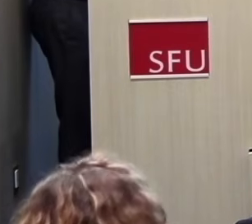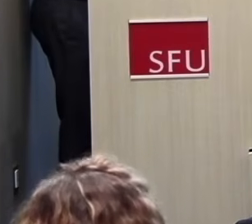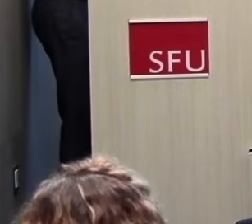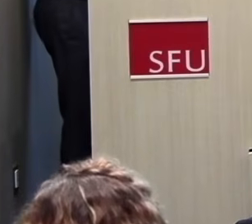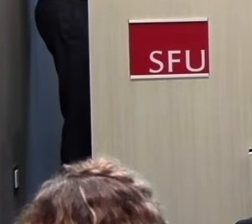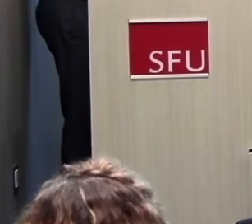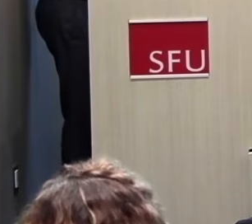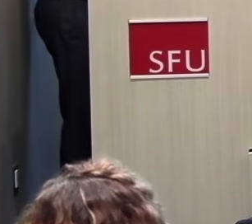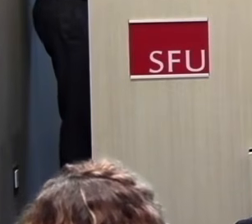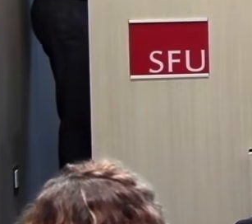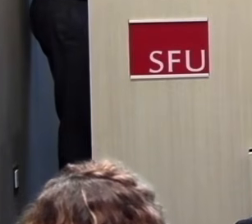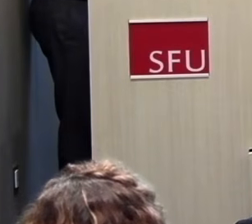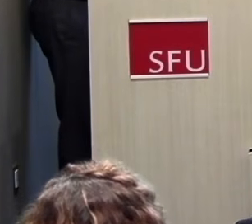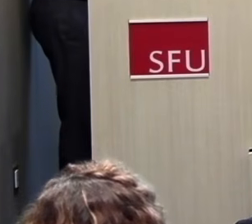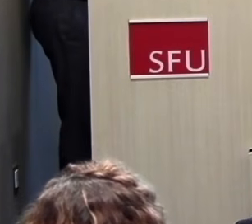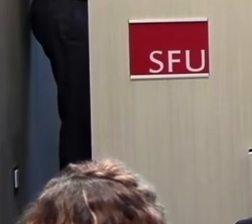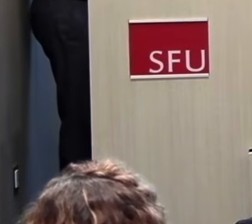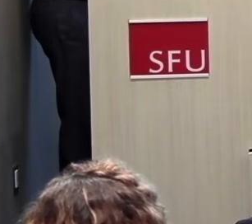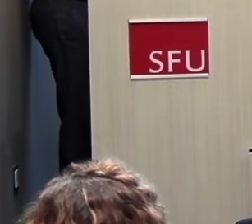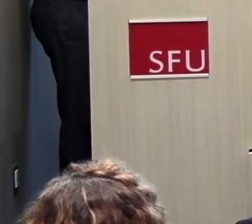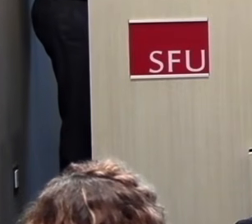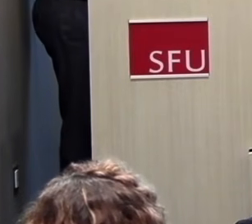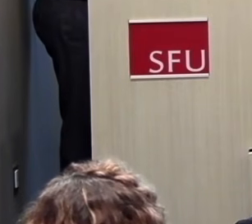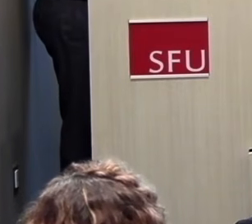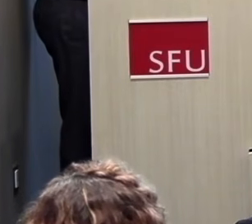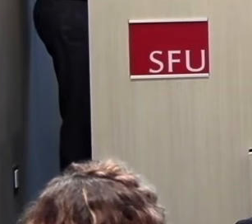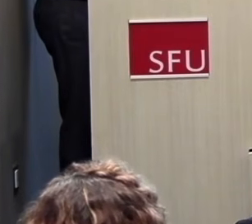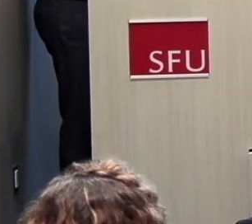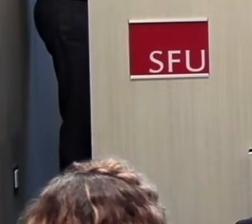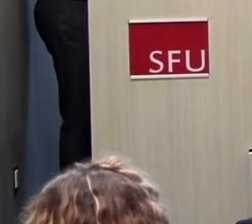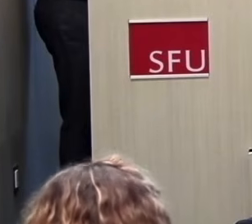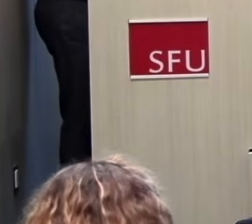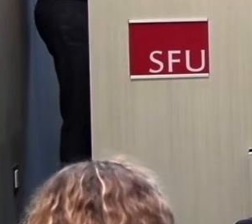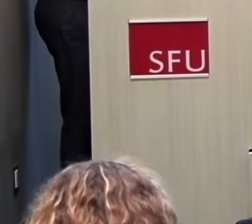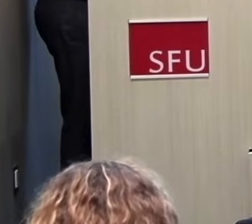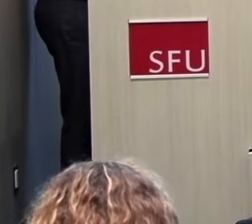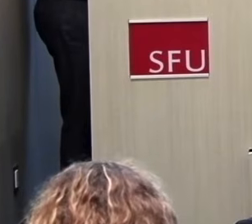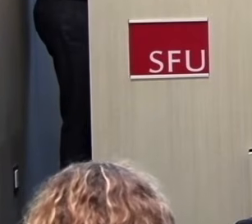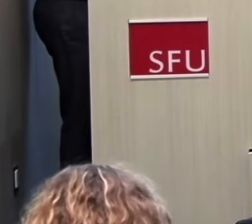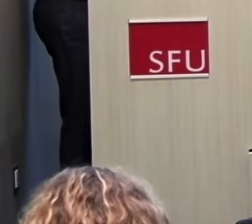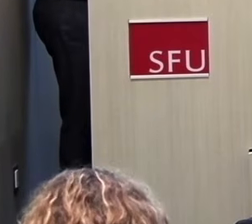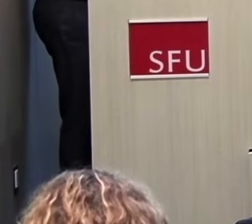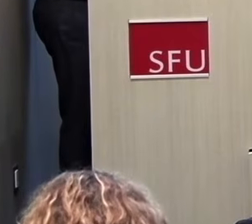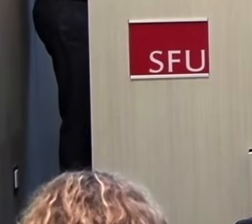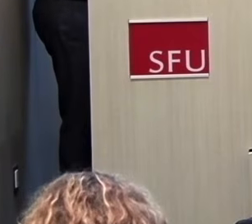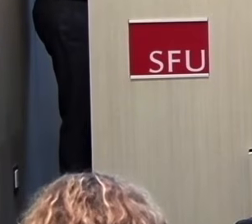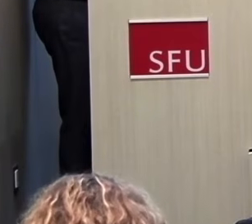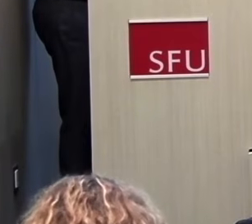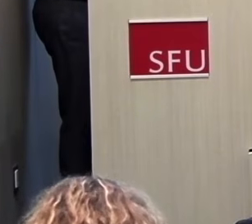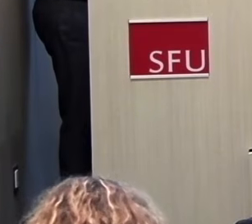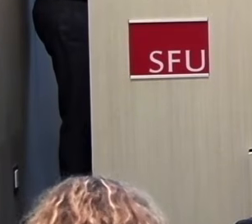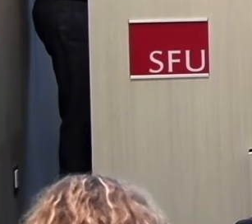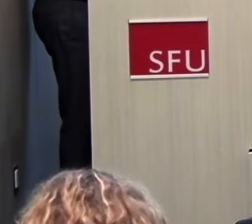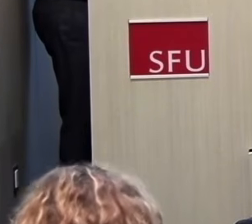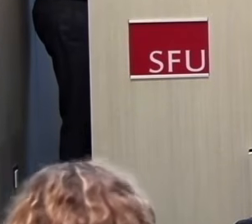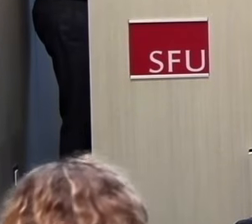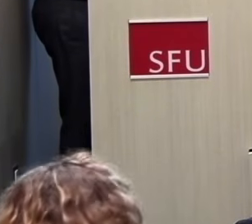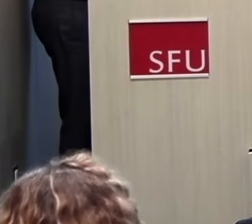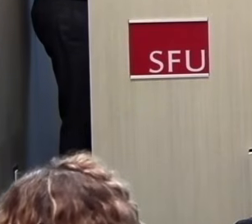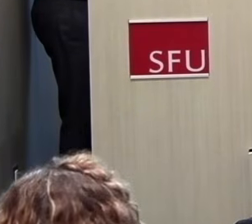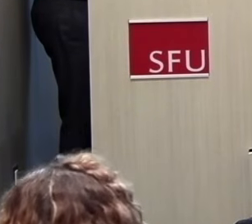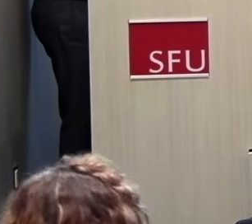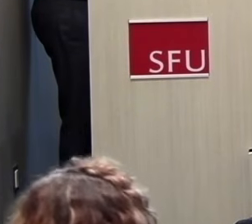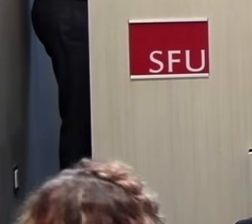things are happening at the same time, if the mechanisms are similar between neurotypical and autistic populations, or if it's